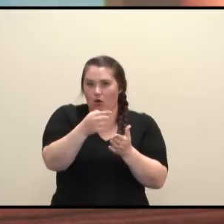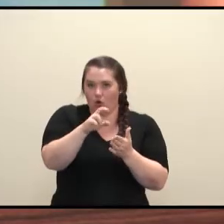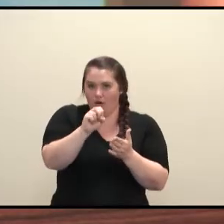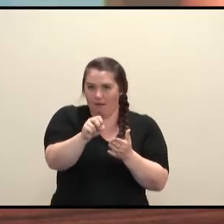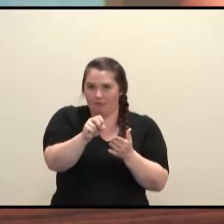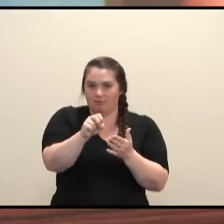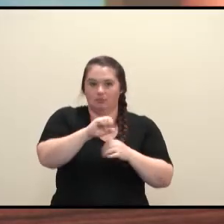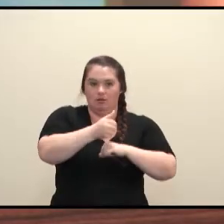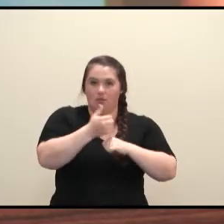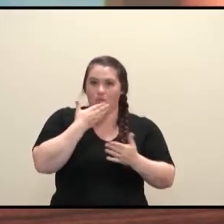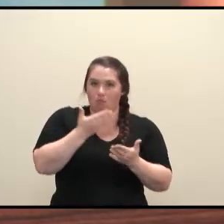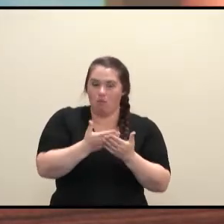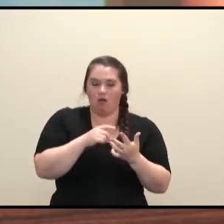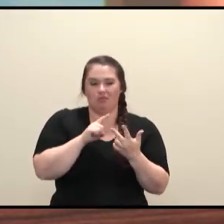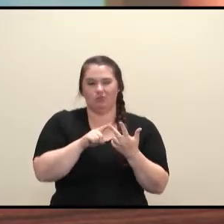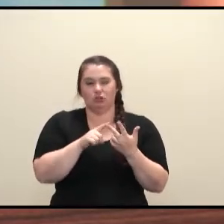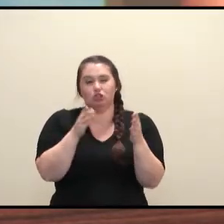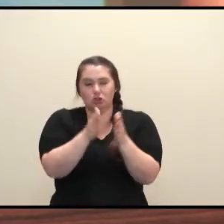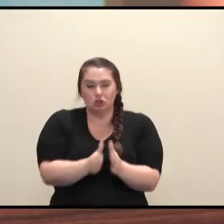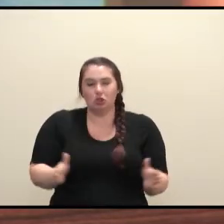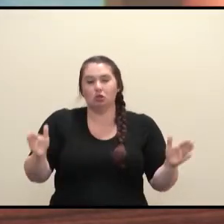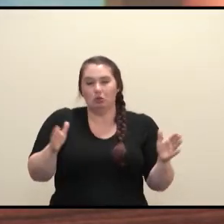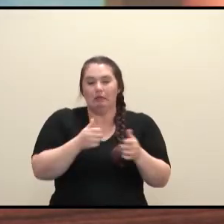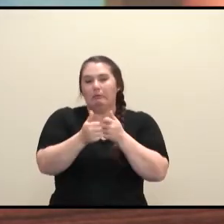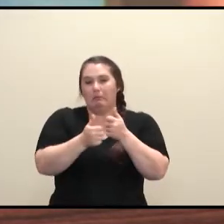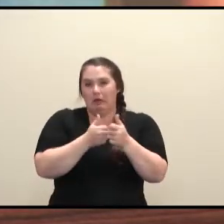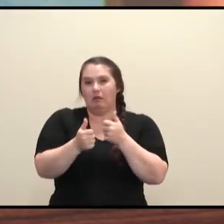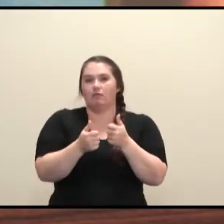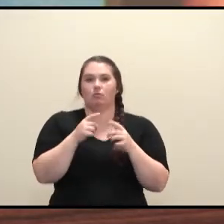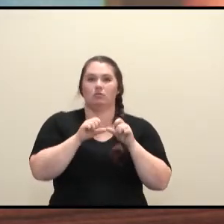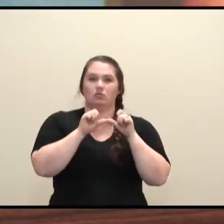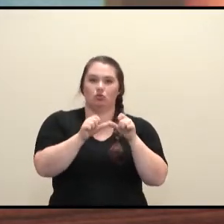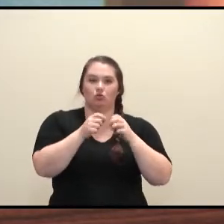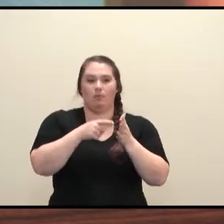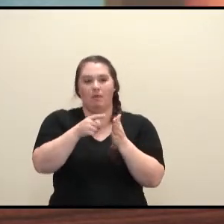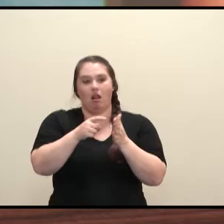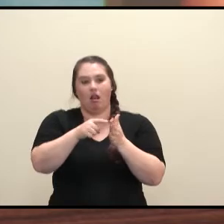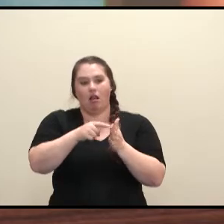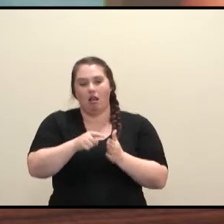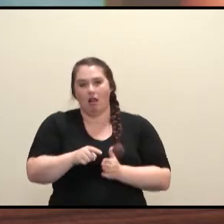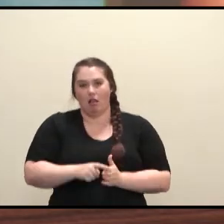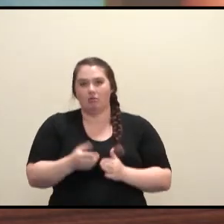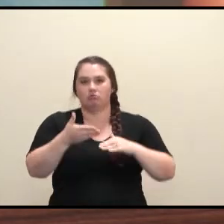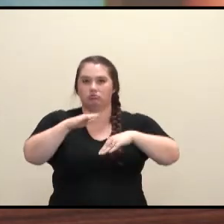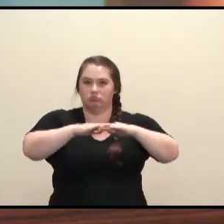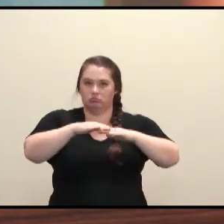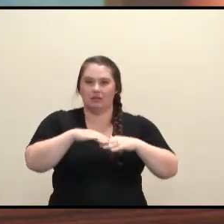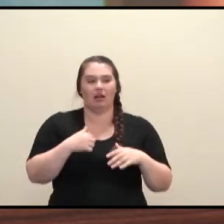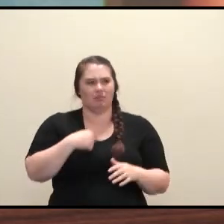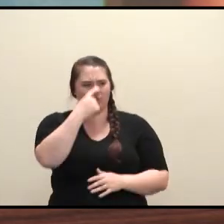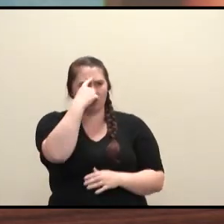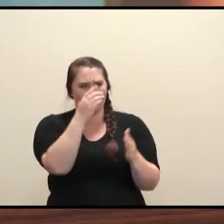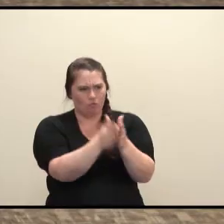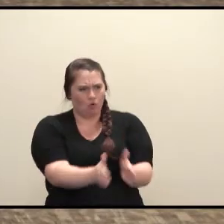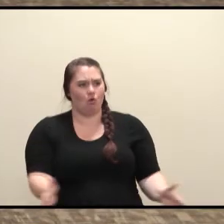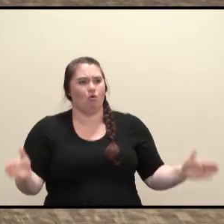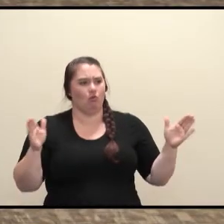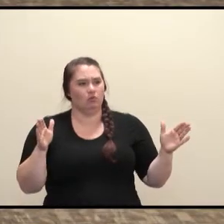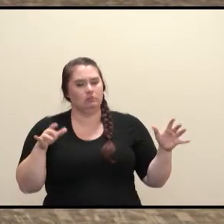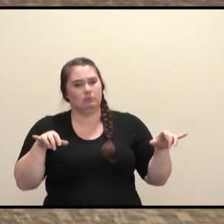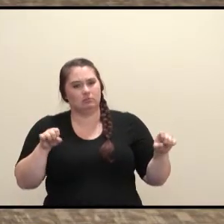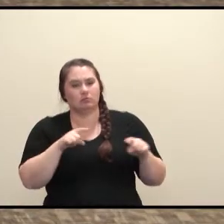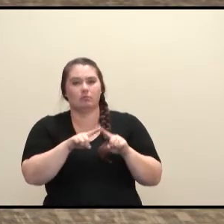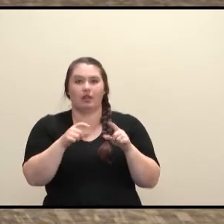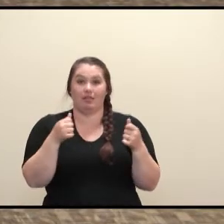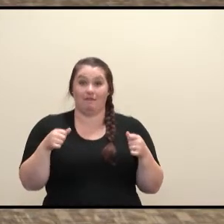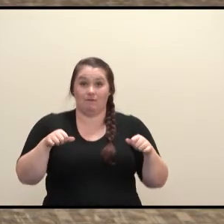that we are generally competitive as long as we are continuing to take steps each year to do so. Overall, but I think a lot of it is because of the